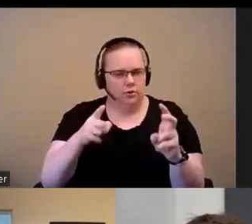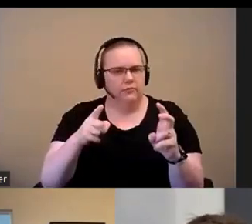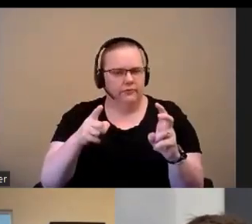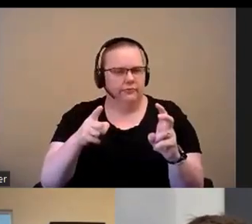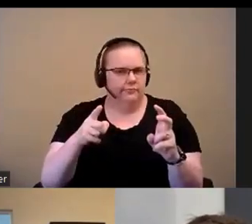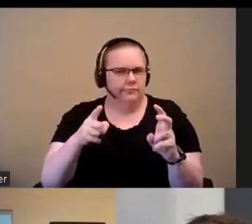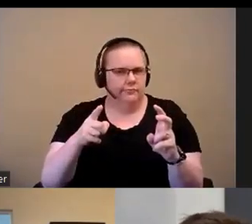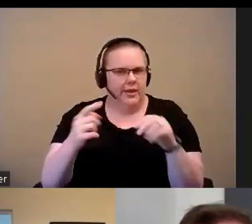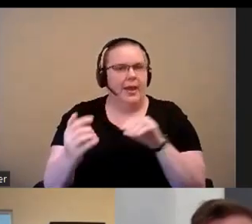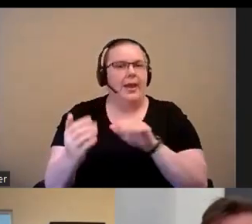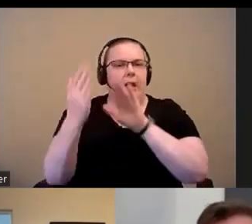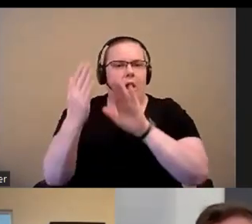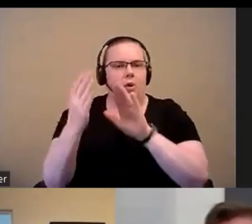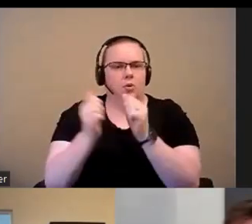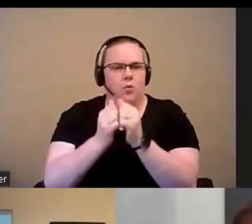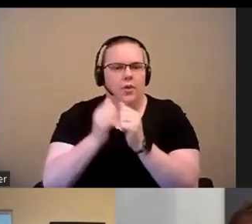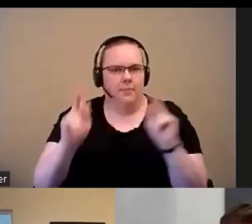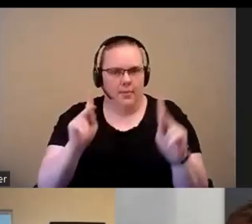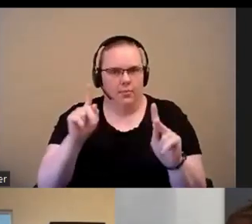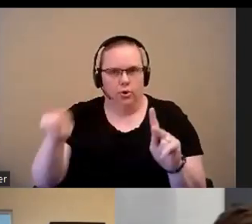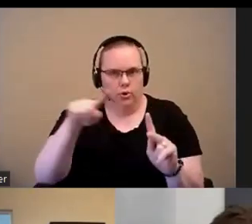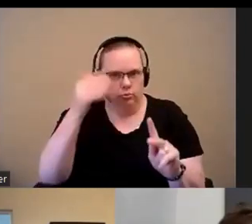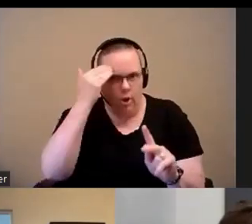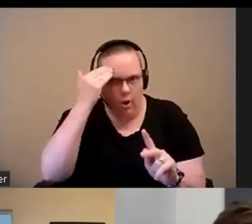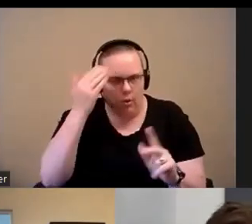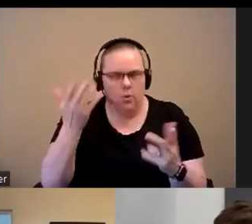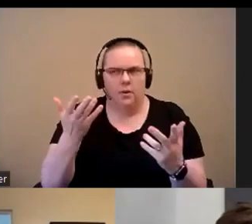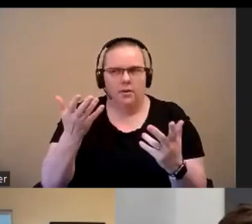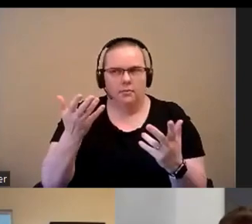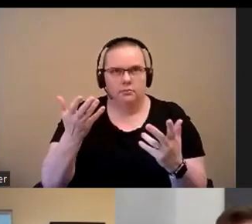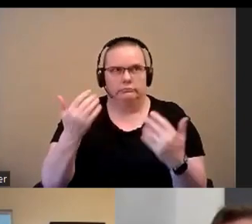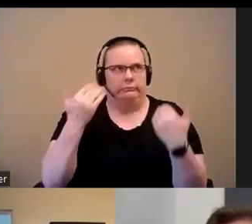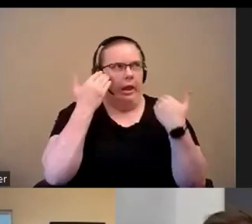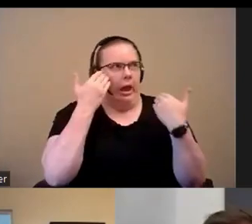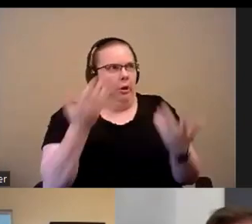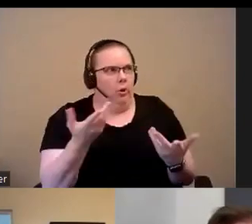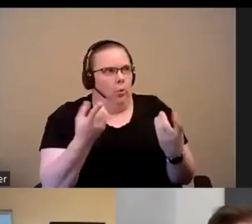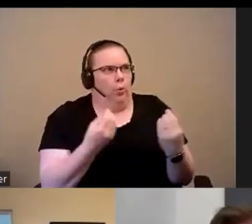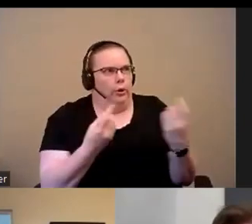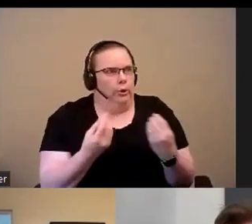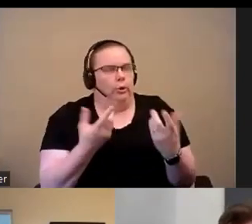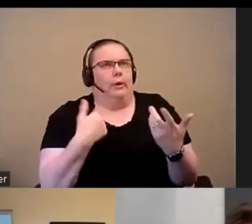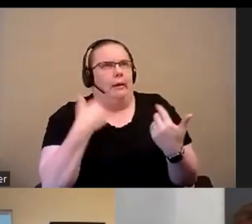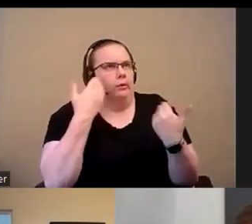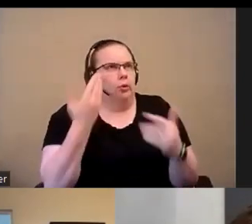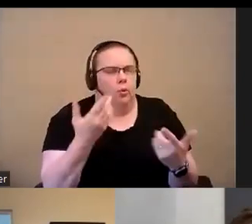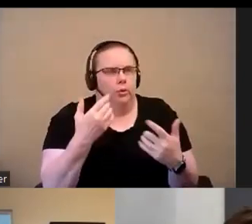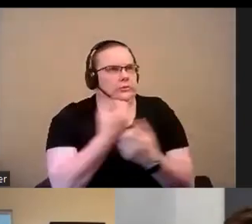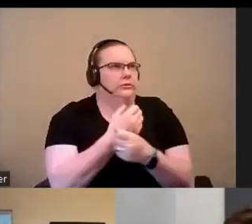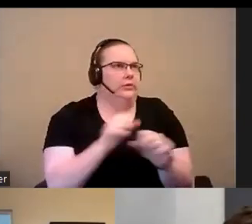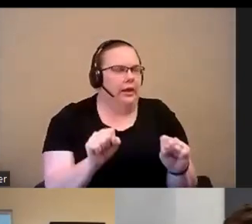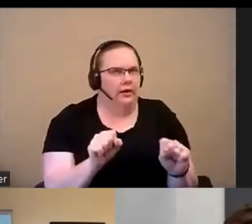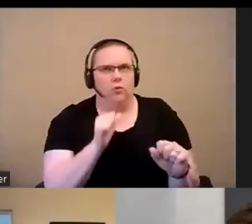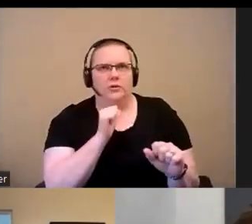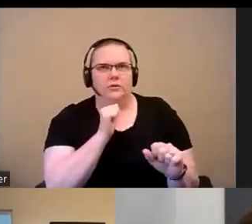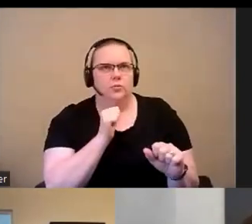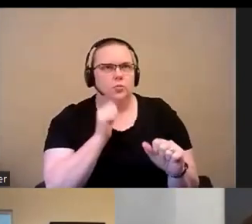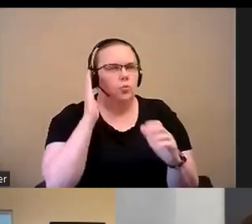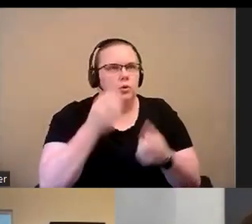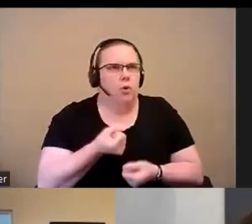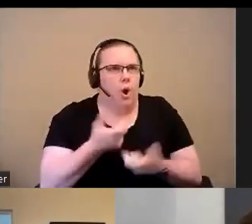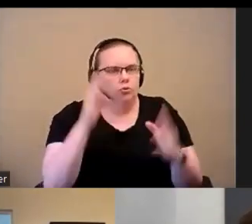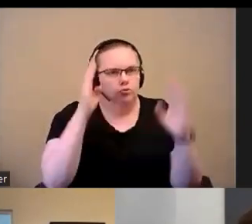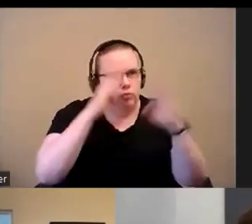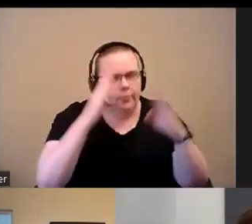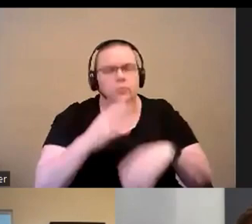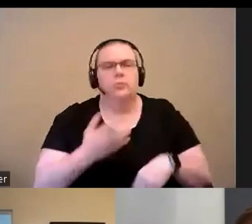that you know, that question of like, I don't know what I should be submitting and what's safe, what's okay, what's going to get me in trouble? Yeah,